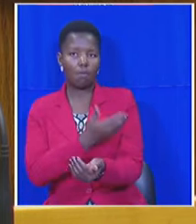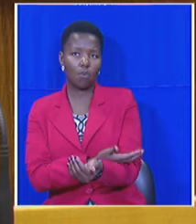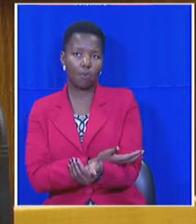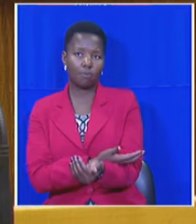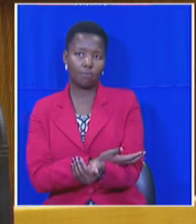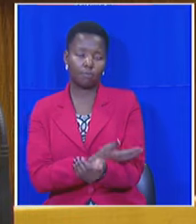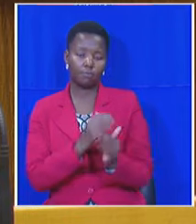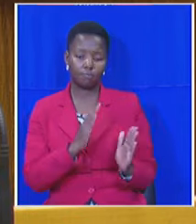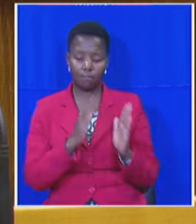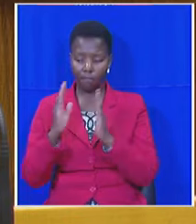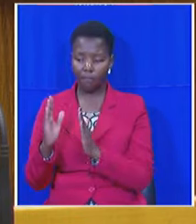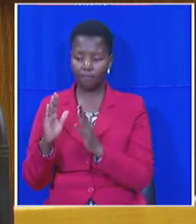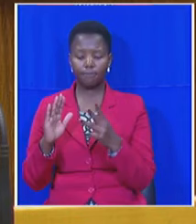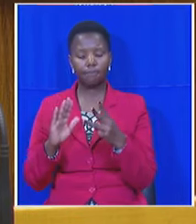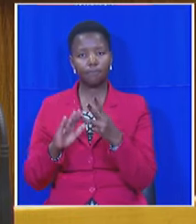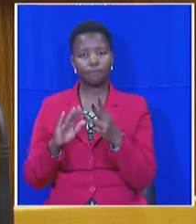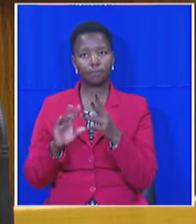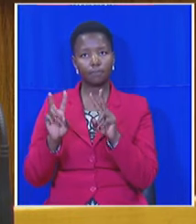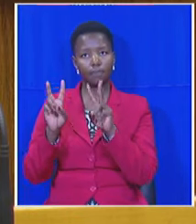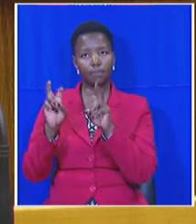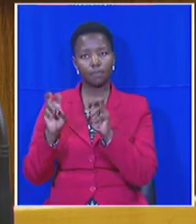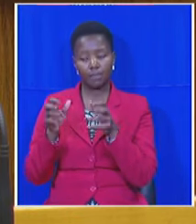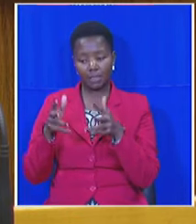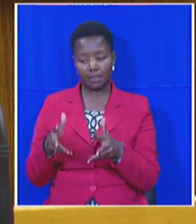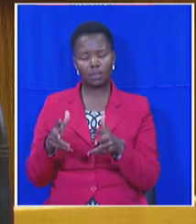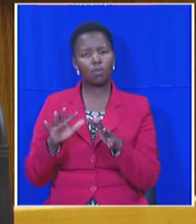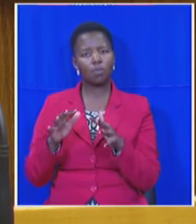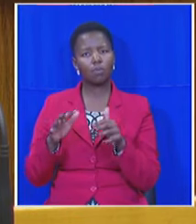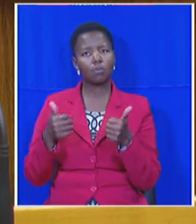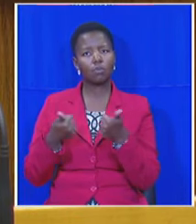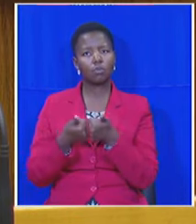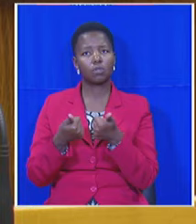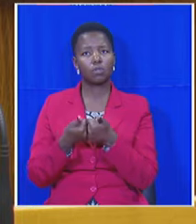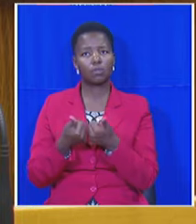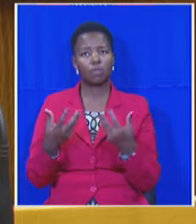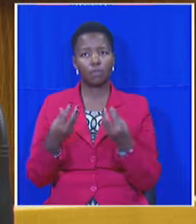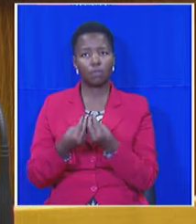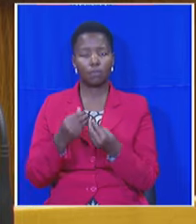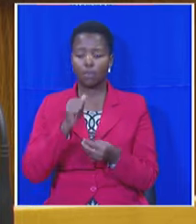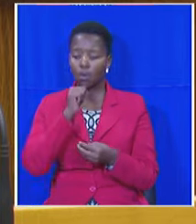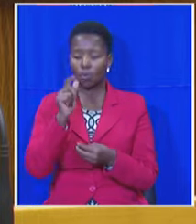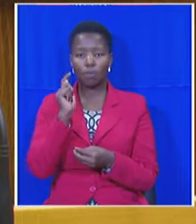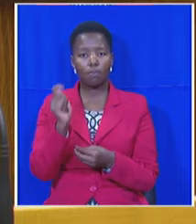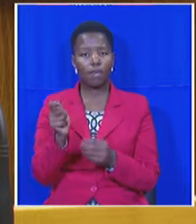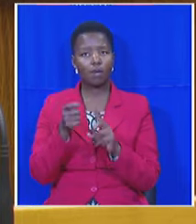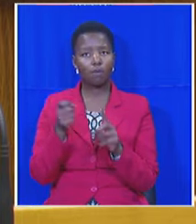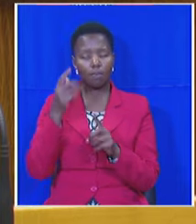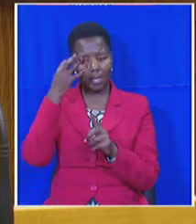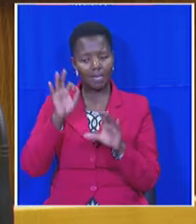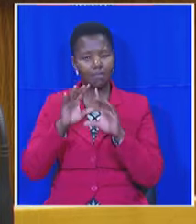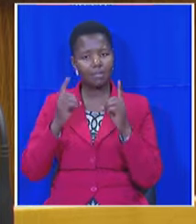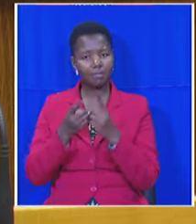to the issue and the challenge we have with the non-payment by government